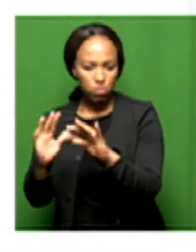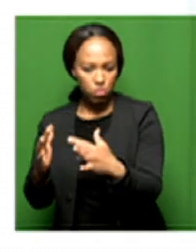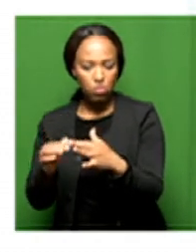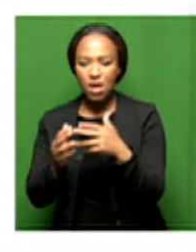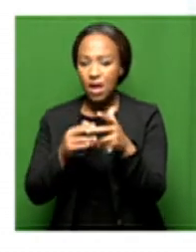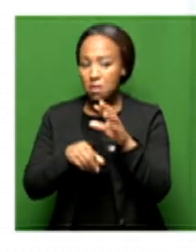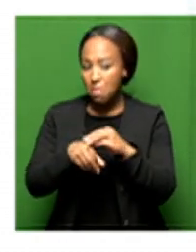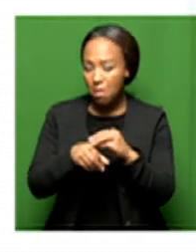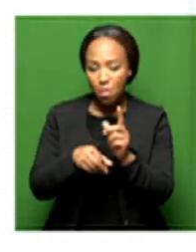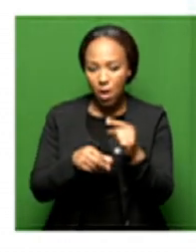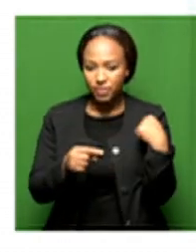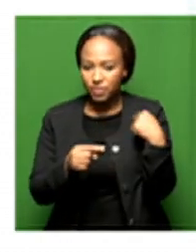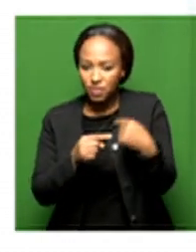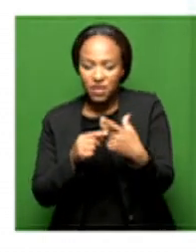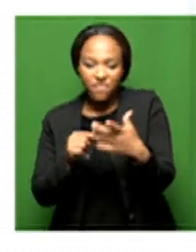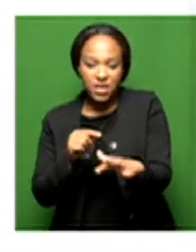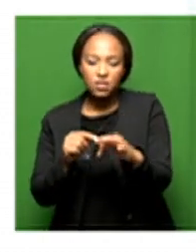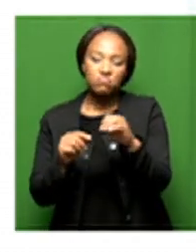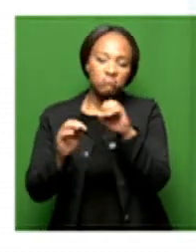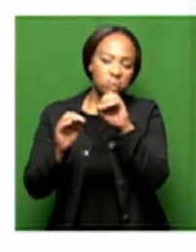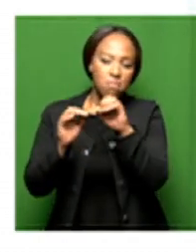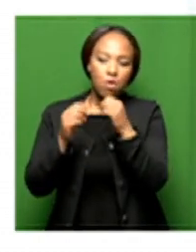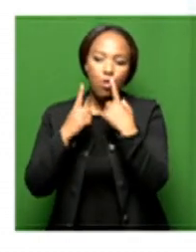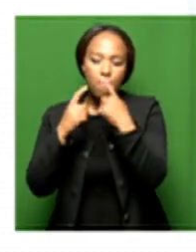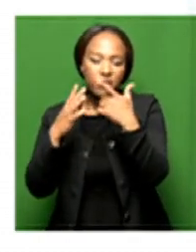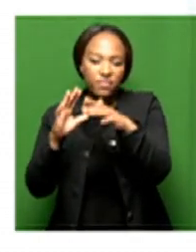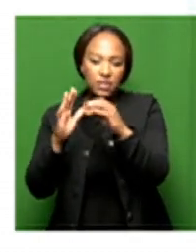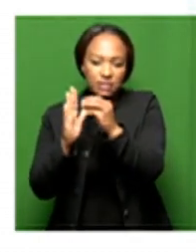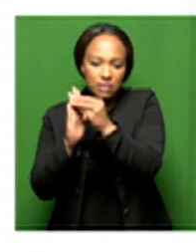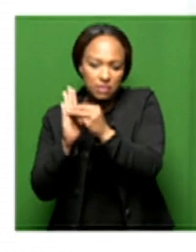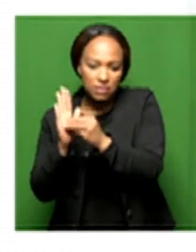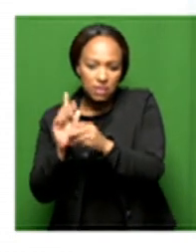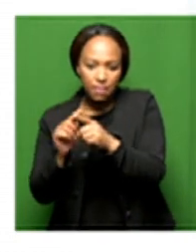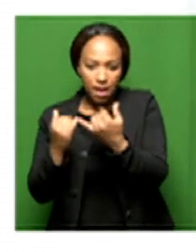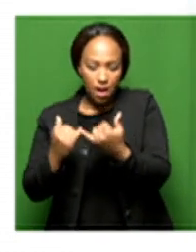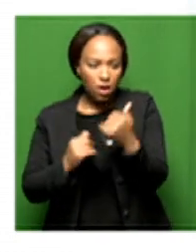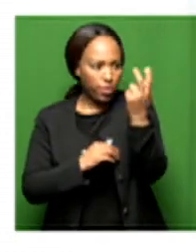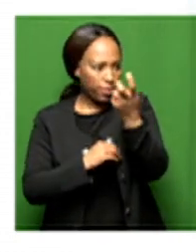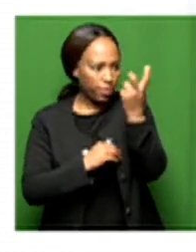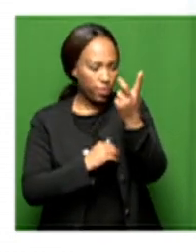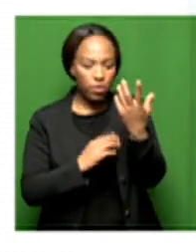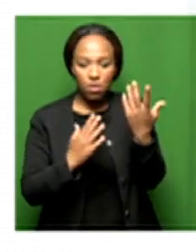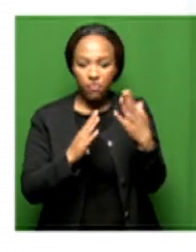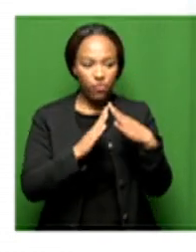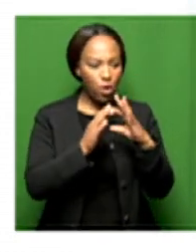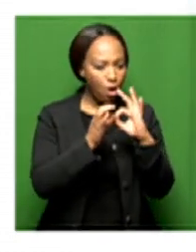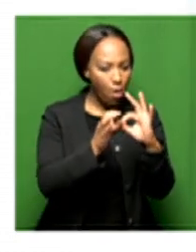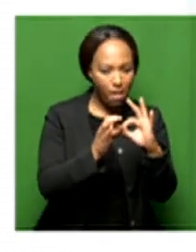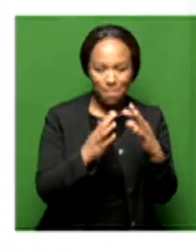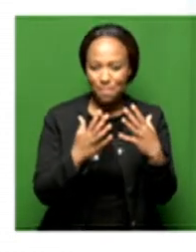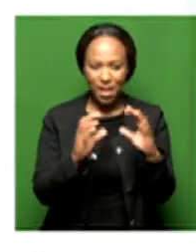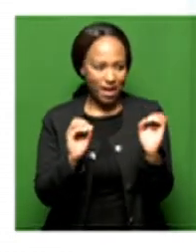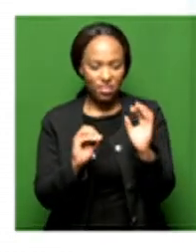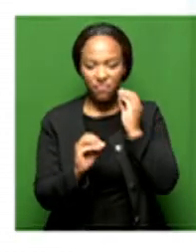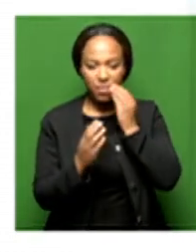there currently logged. And that is information that you don't have currently when you actually look for a home.